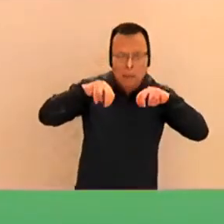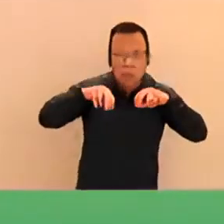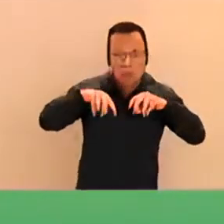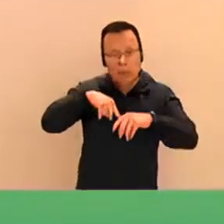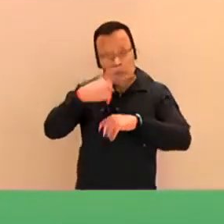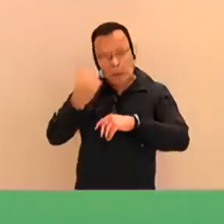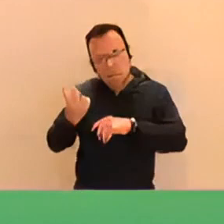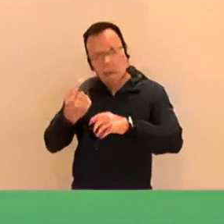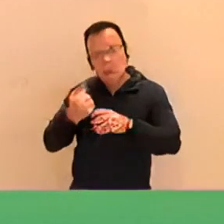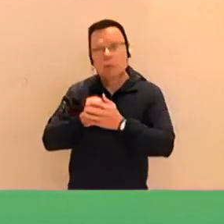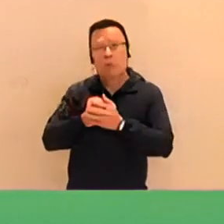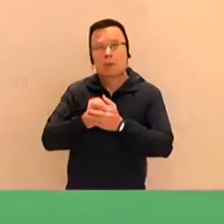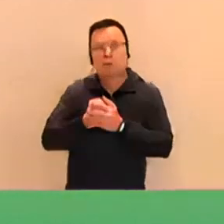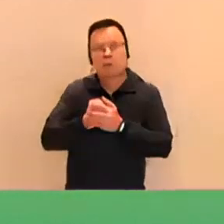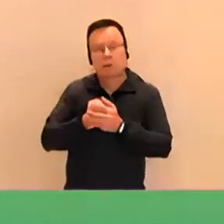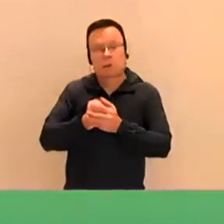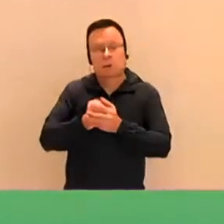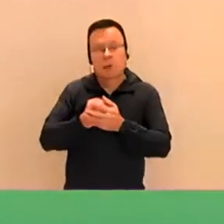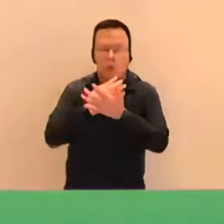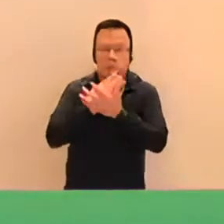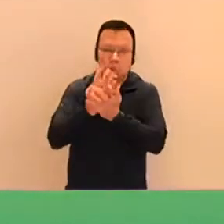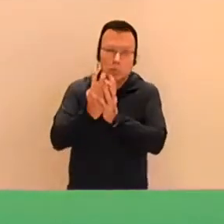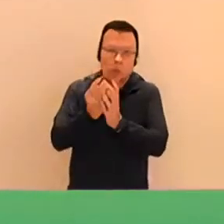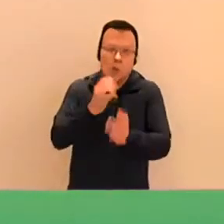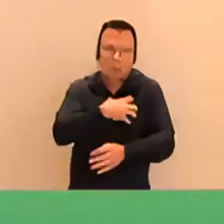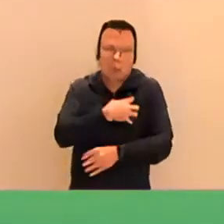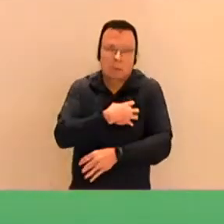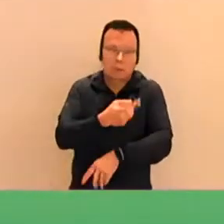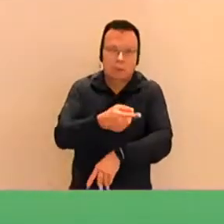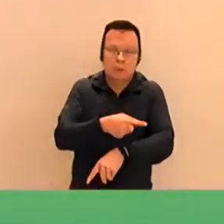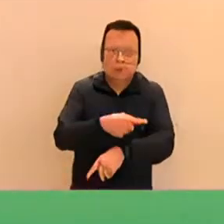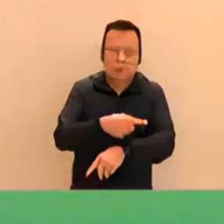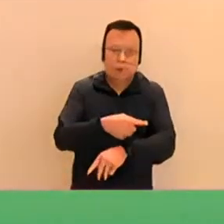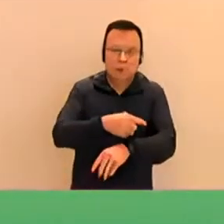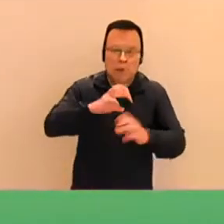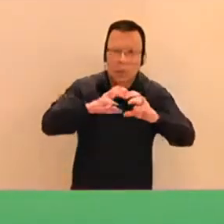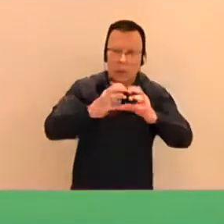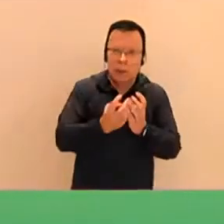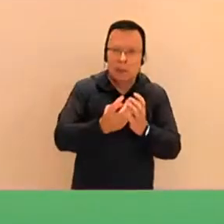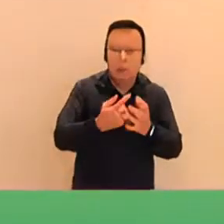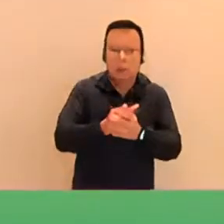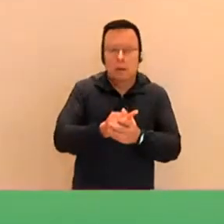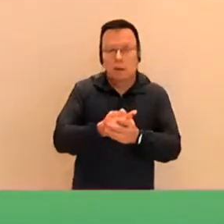whatever. And people think of that, if you just like, you know,